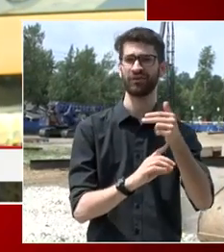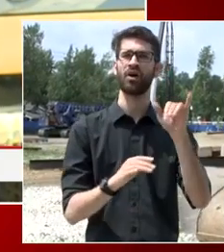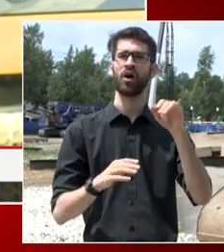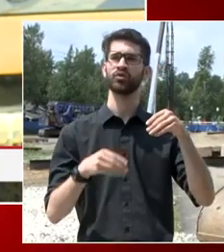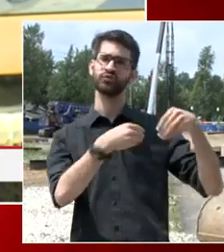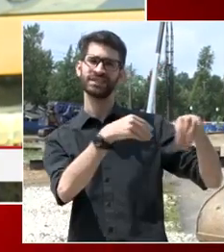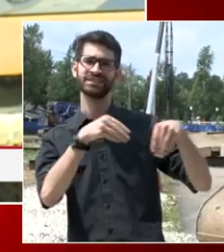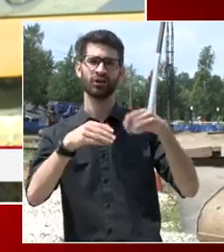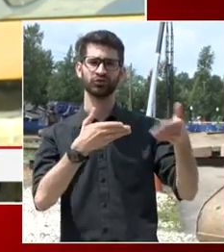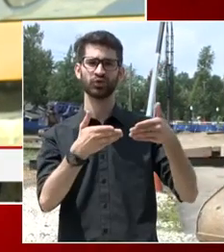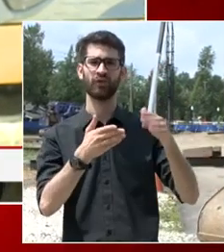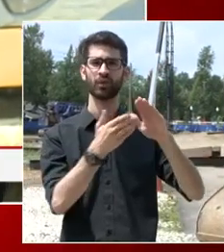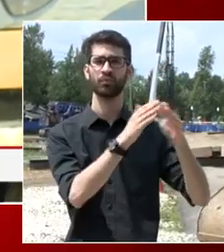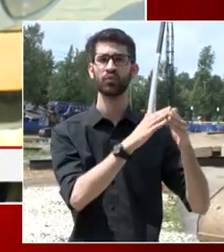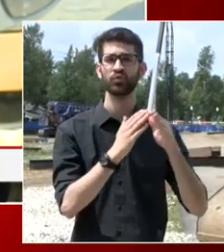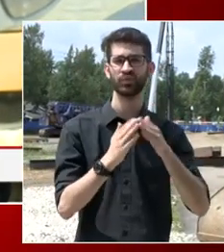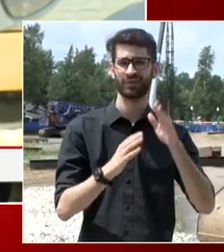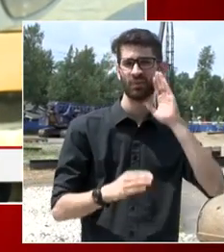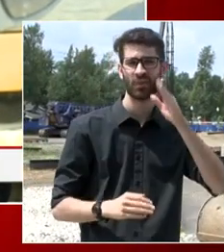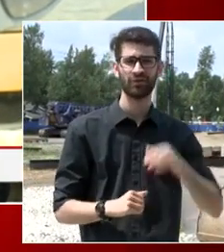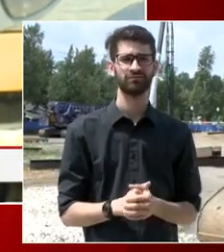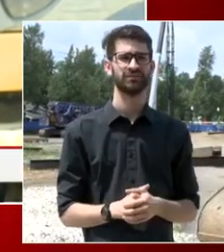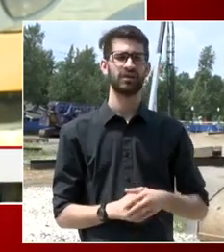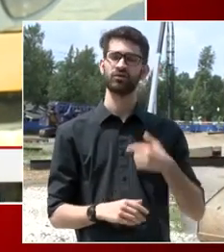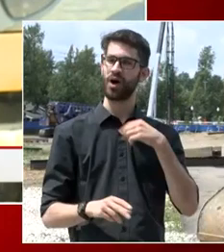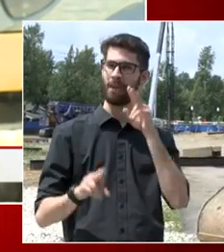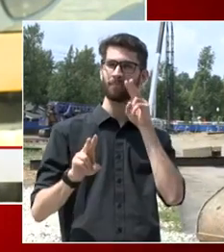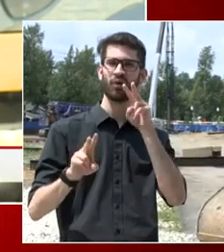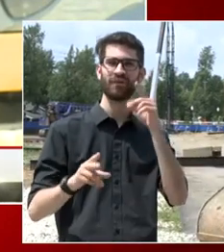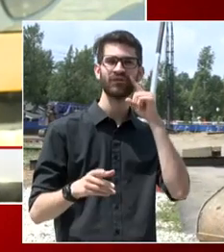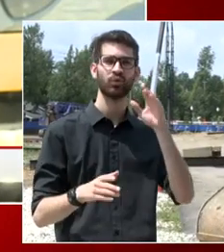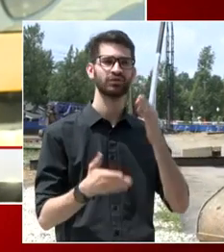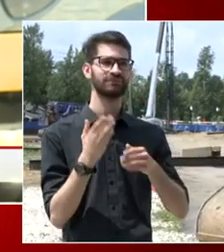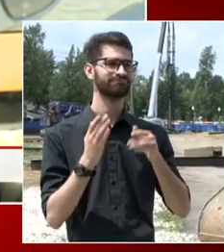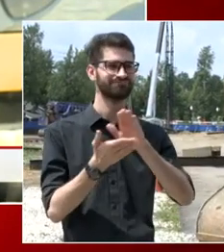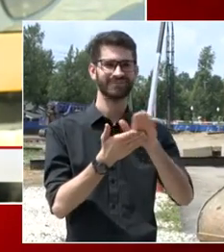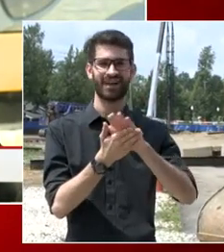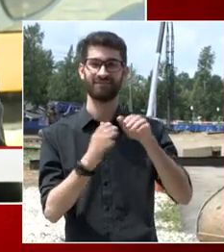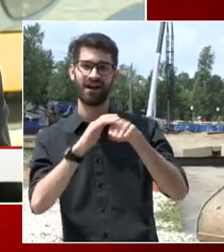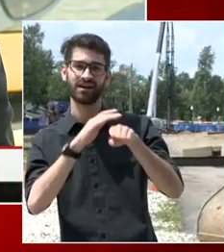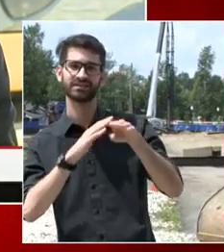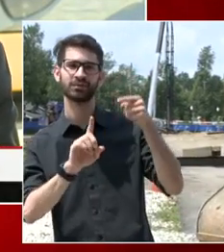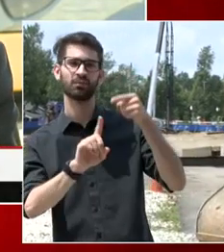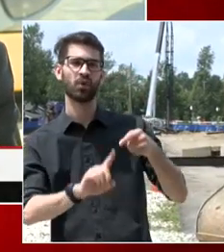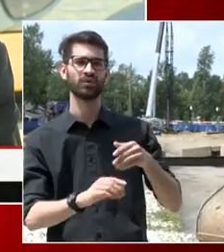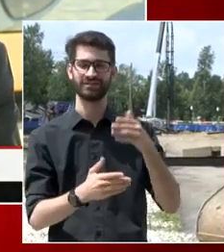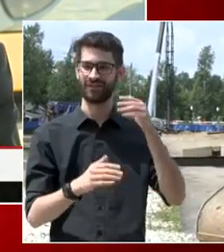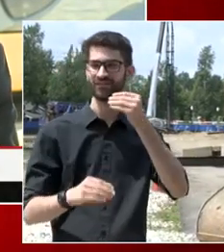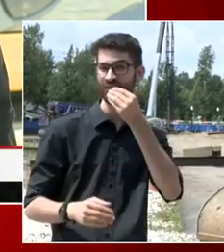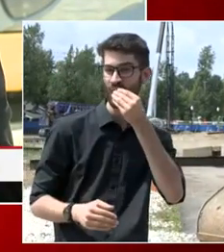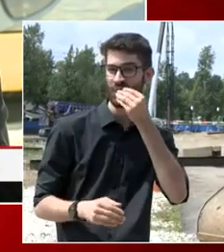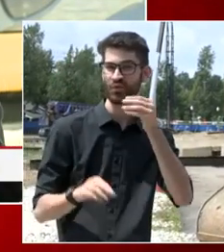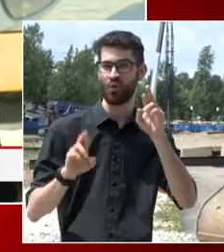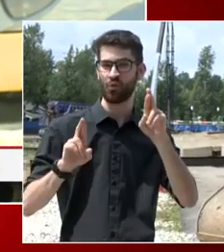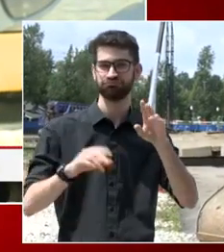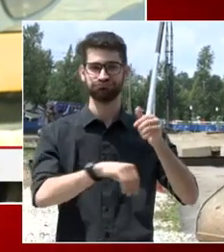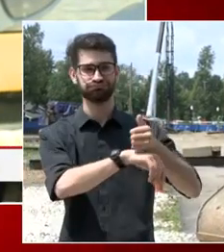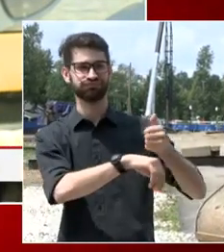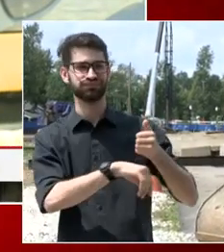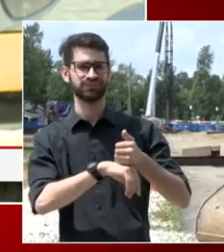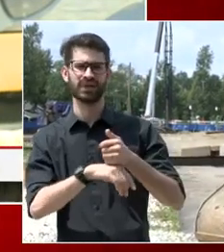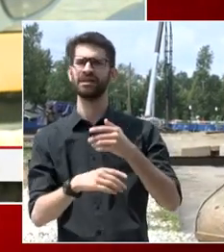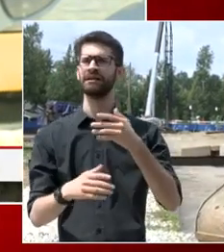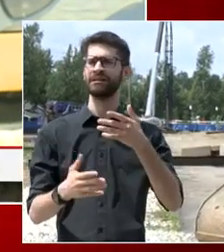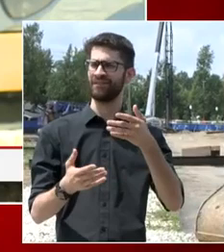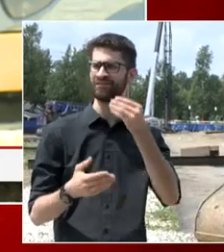serve the community. And what I really want to see is some food access points there as well. Speaking of food access points, good